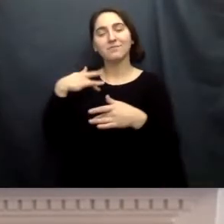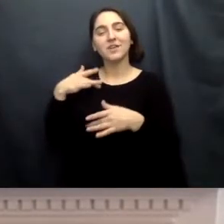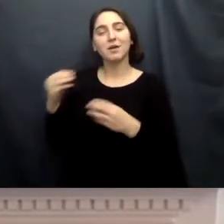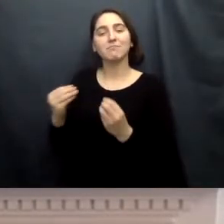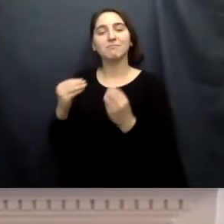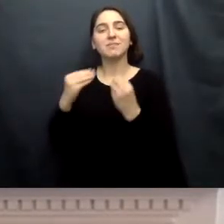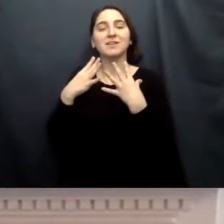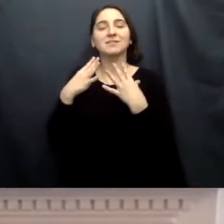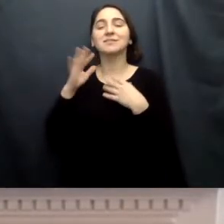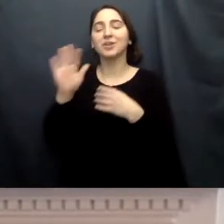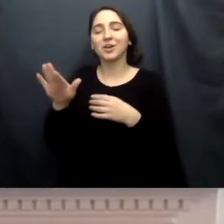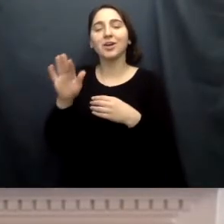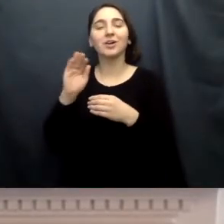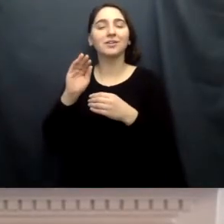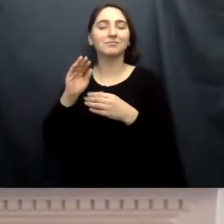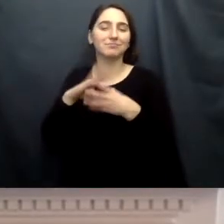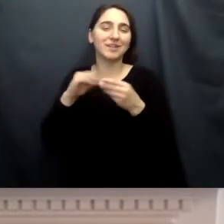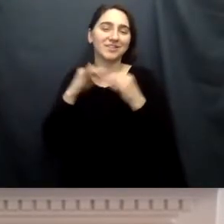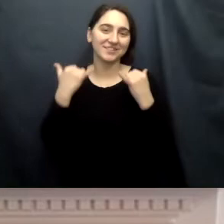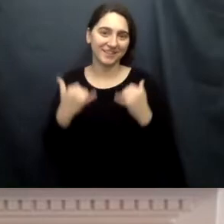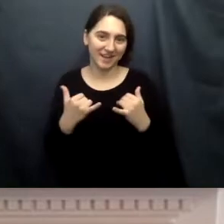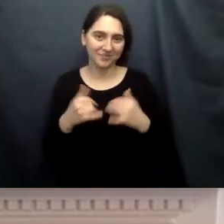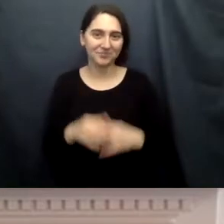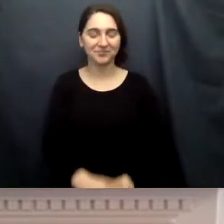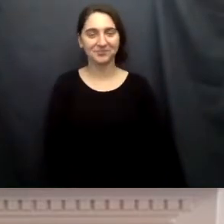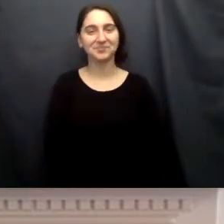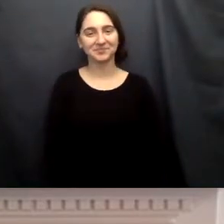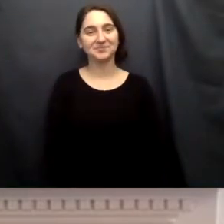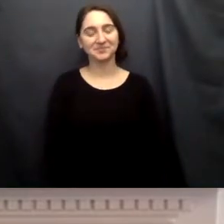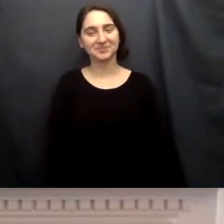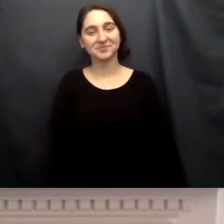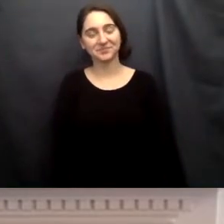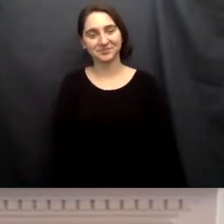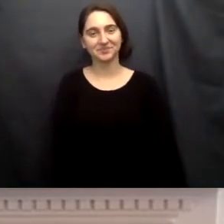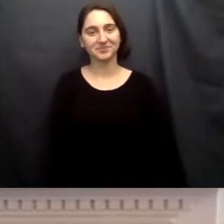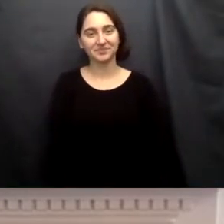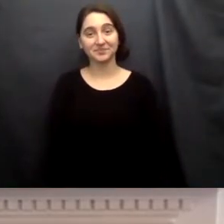will be blessed by the word that she brings us today.